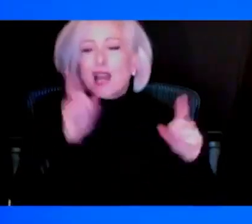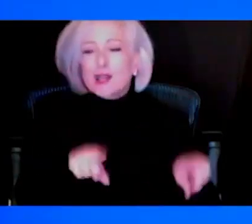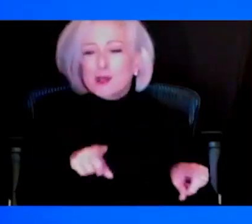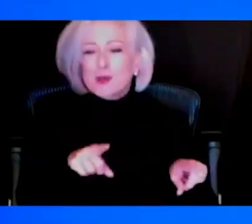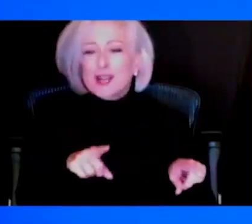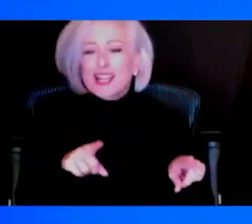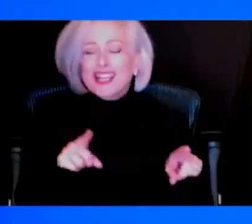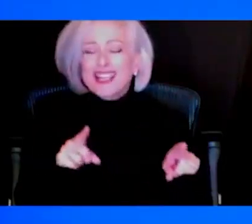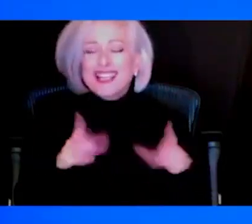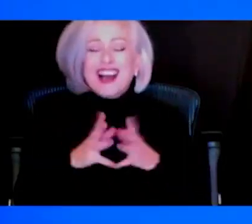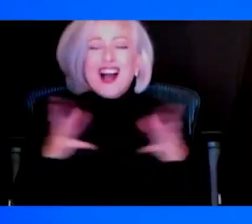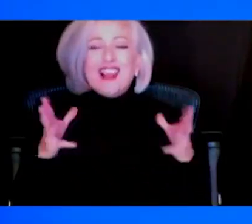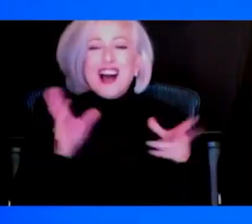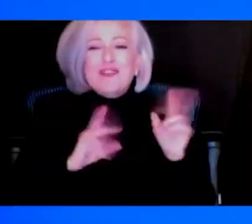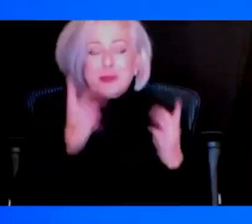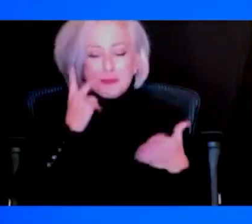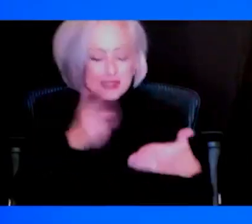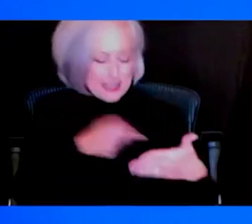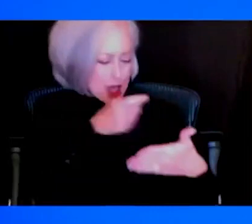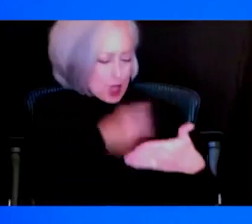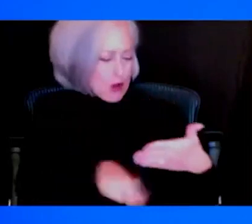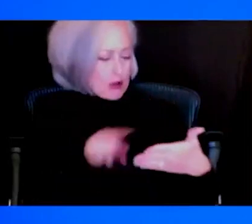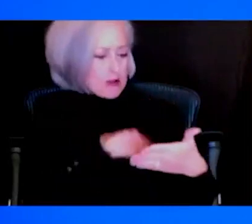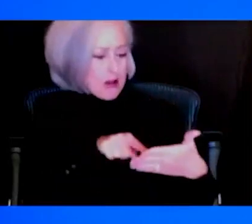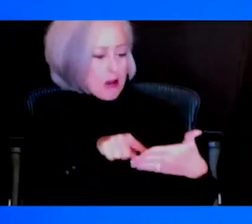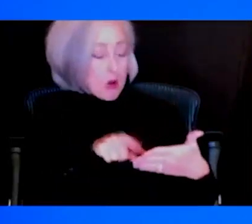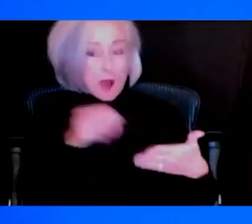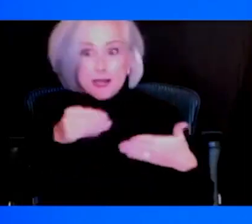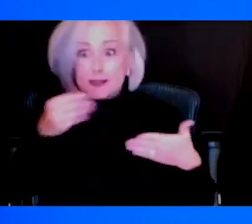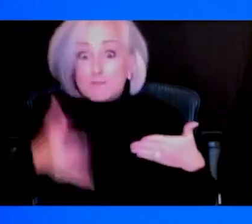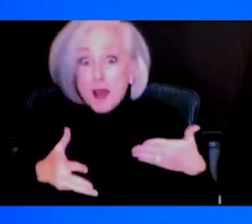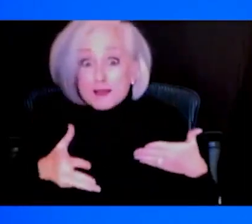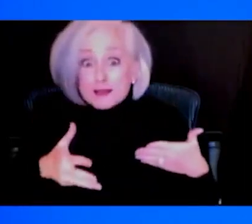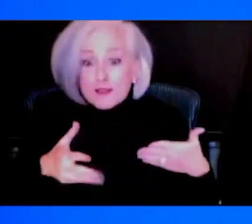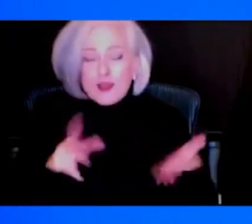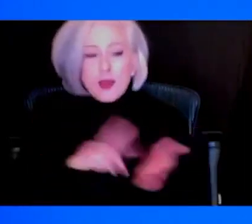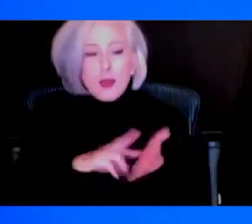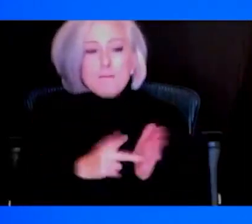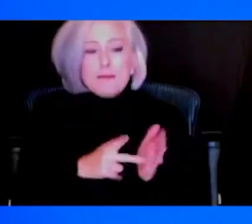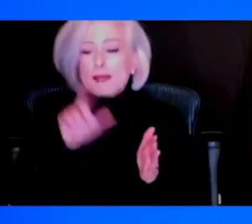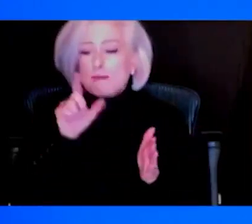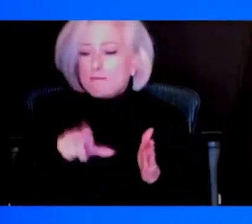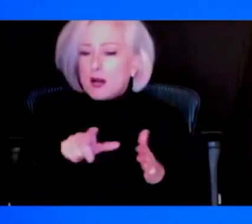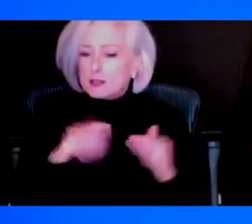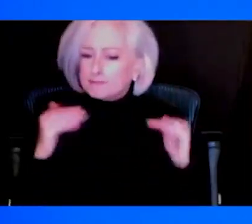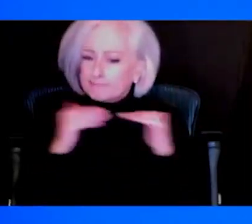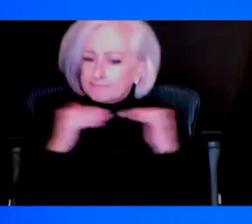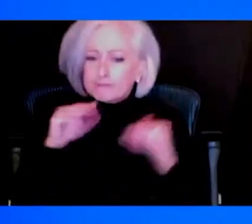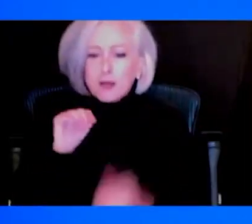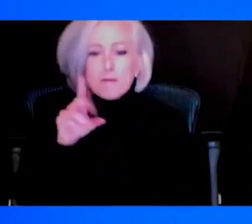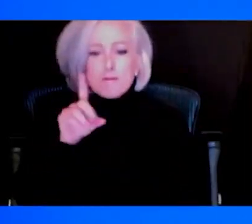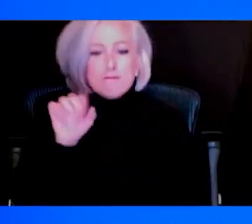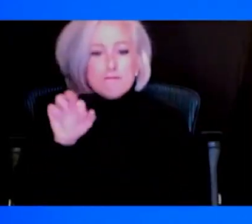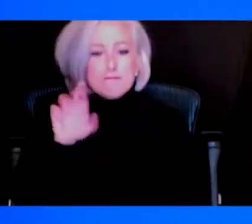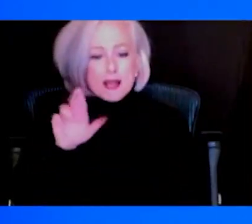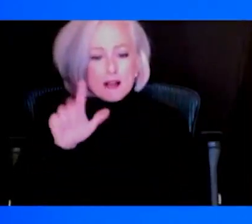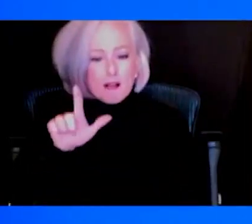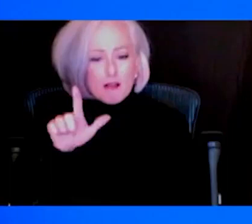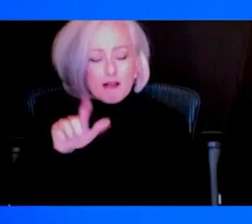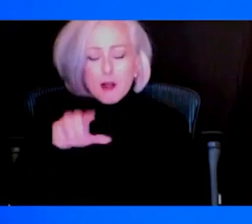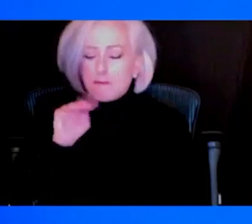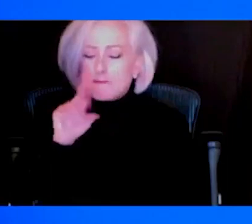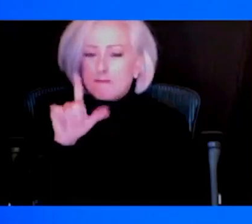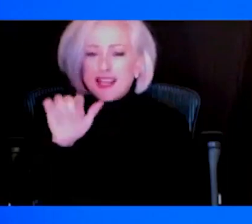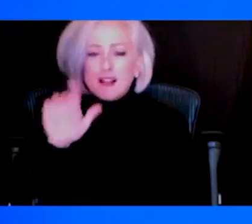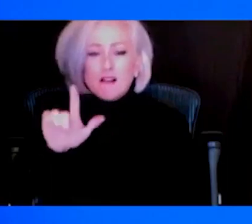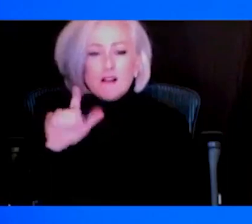see a price tag and they think just because it's more expensive, it has to be medical grade or work better. And to be